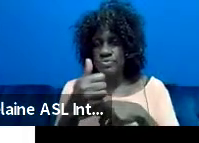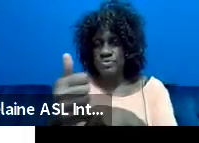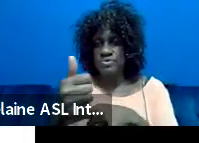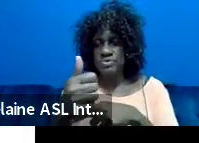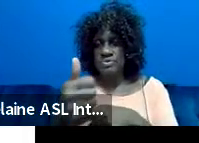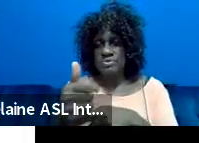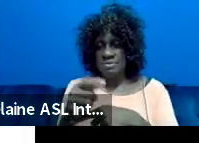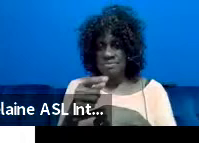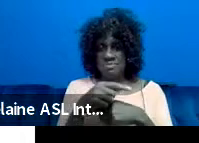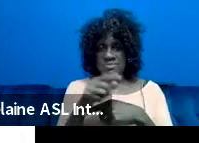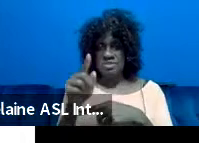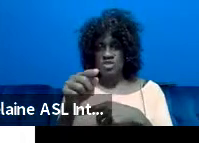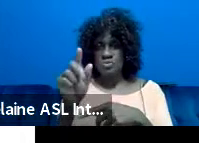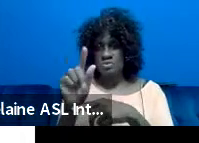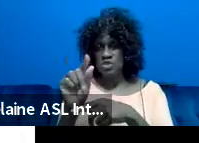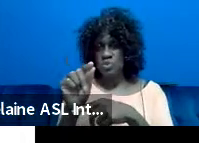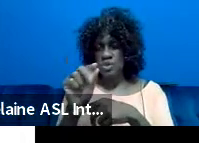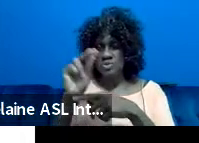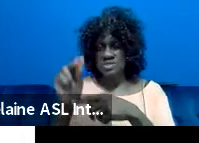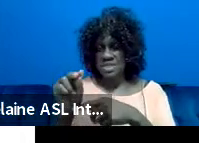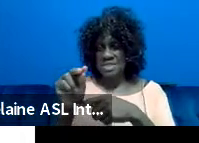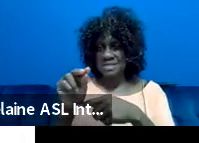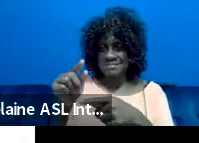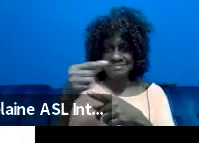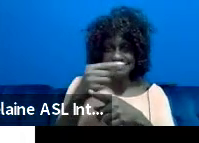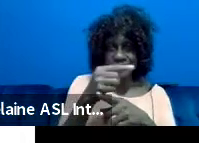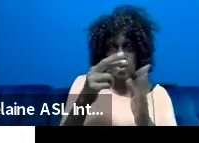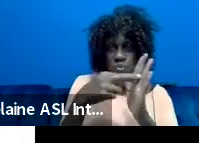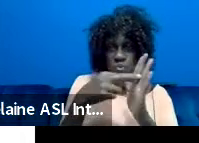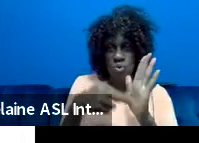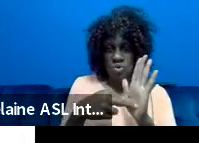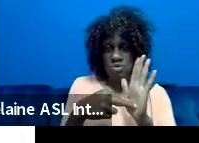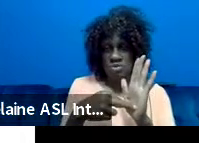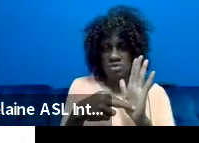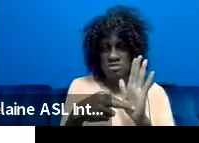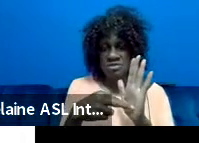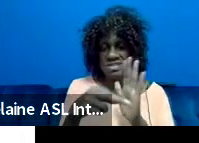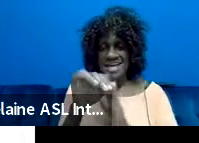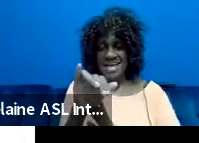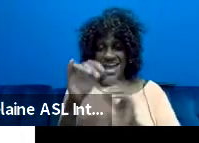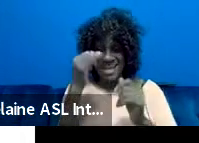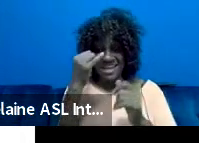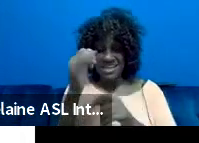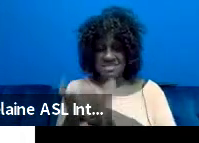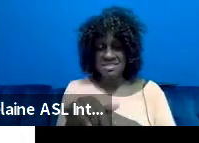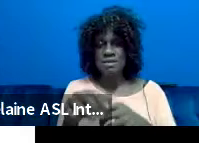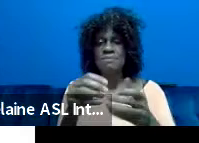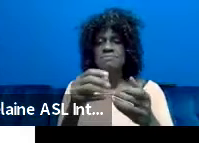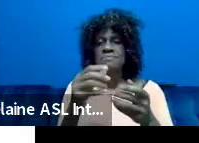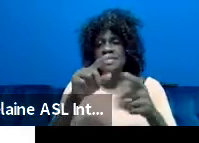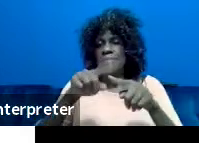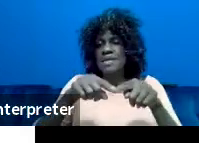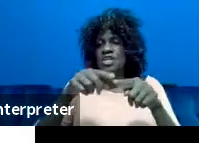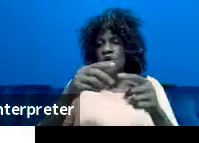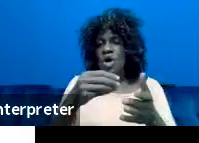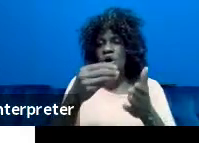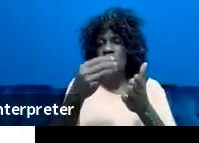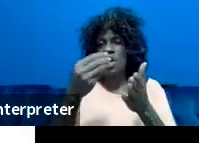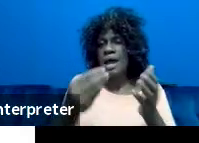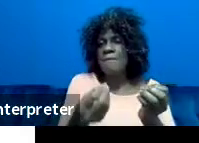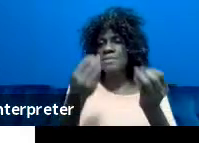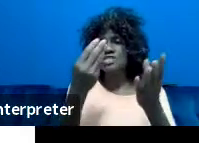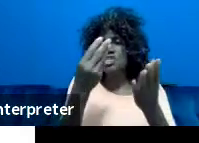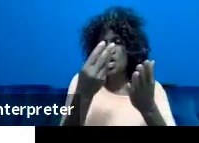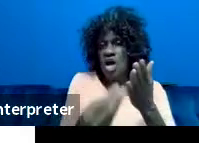area, the 20% disproportionality rule. Okay, so the idea here is that based on that cost, we'd be looking at what that